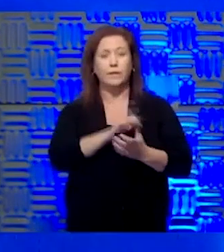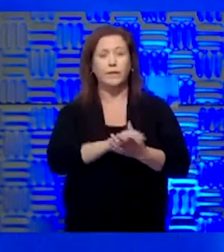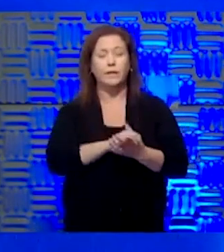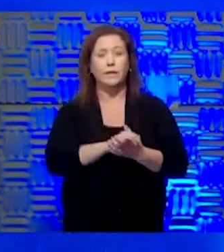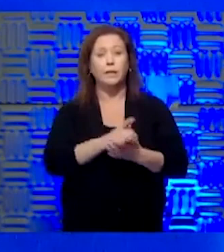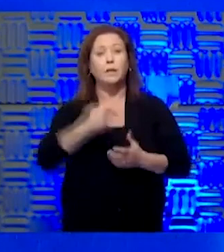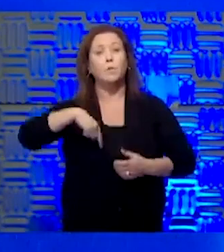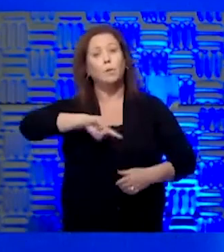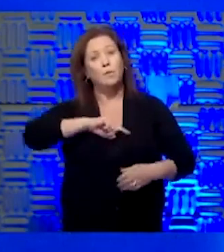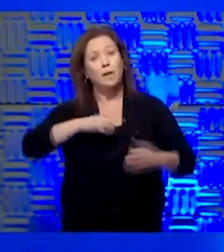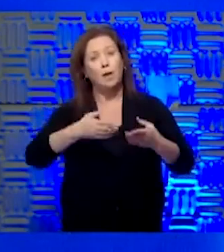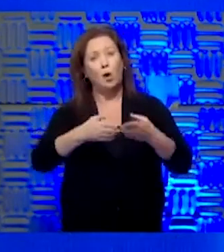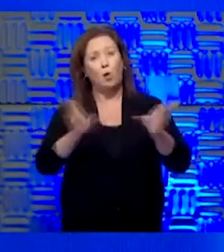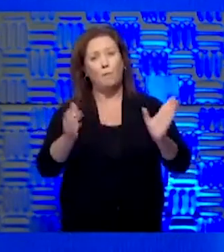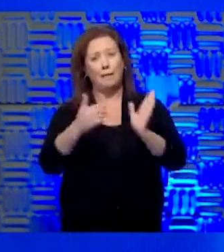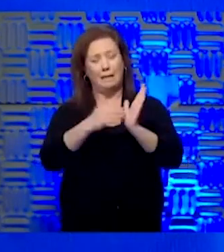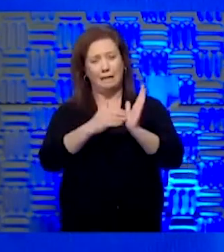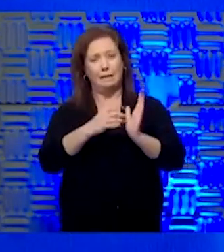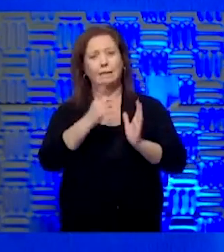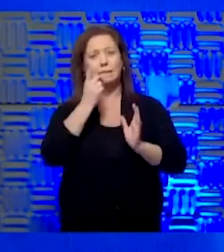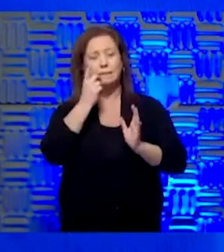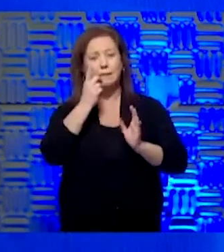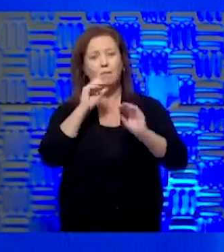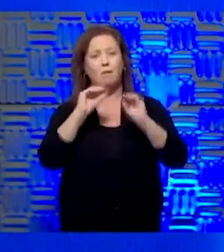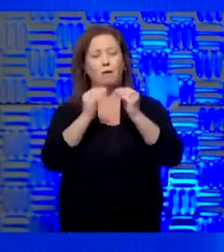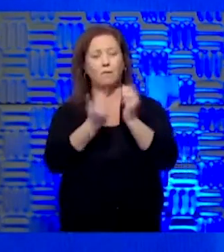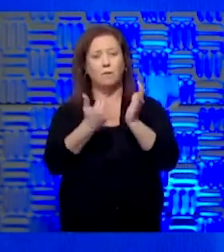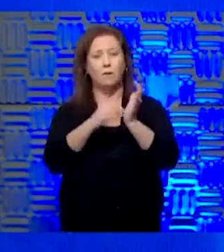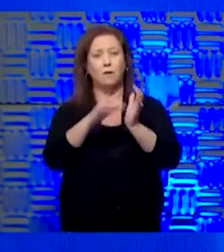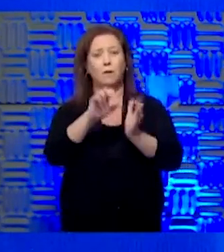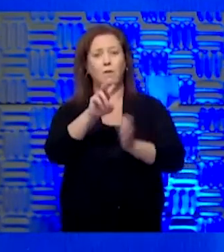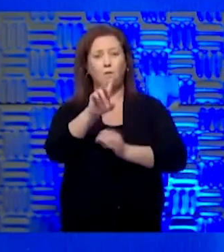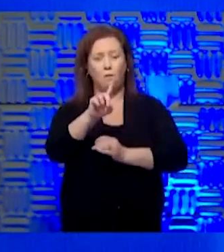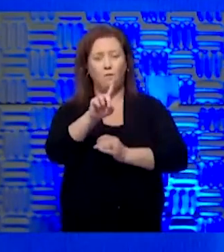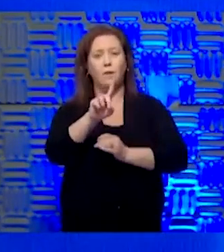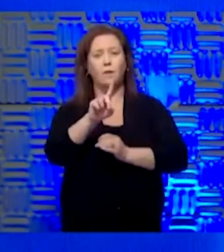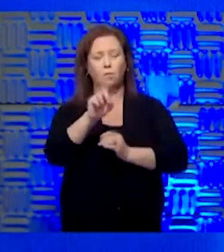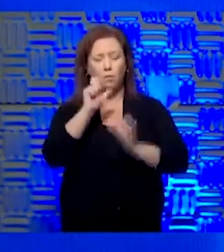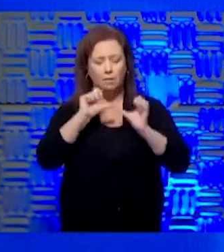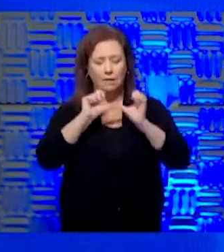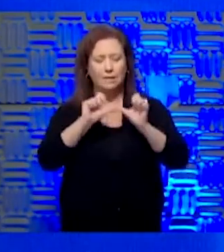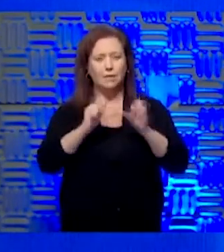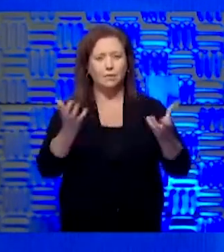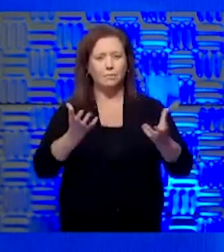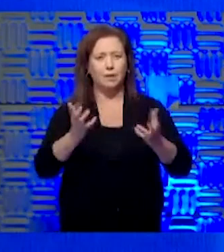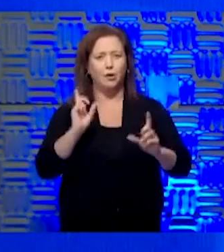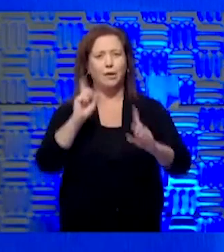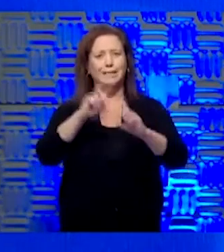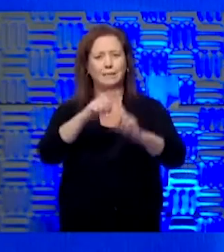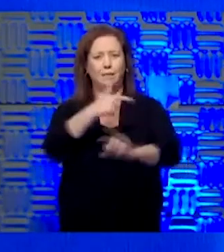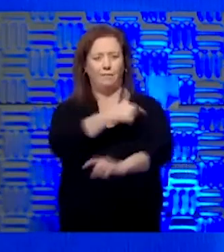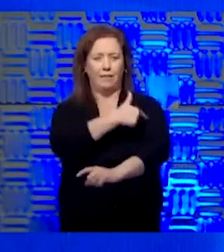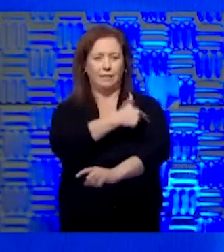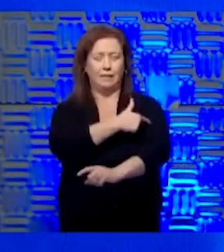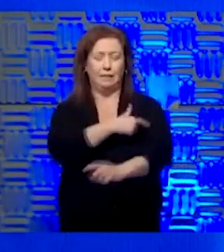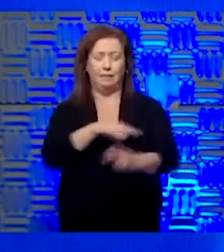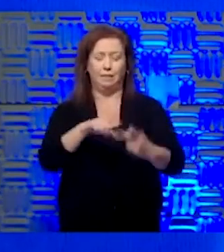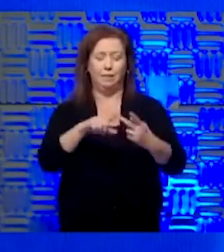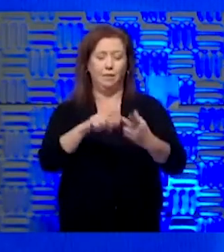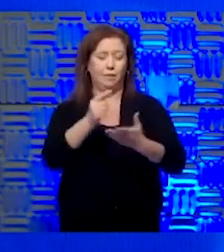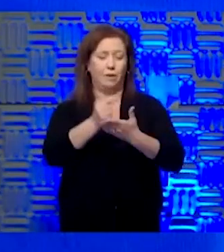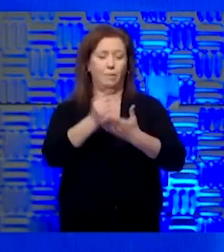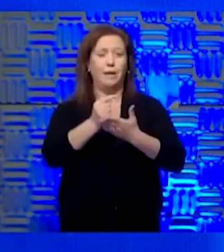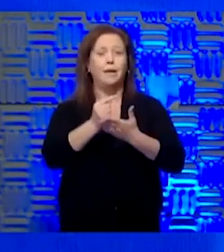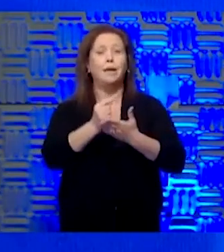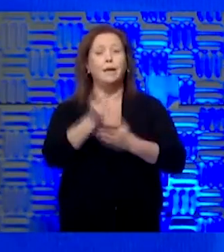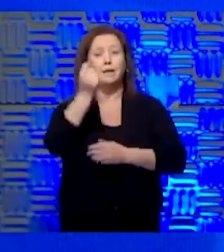when we reopen society and dental offices open, COVID-19 is going to be with us until there's a vaccine or until there's therapy. That could be 6 to 12 months. I